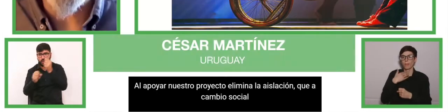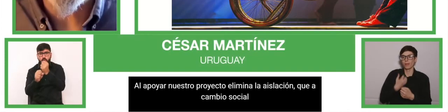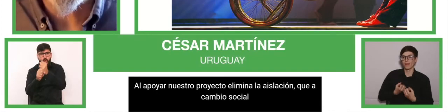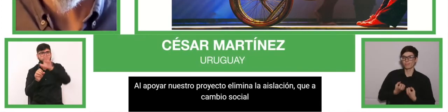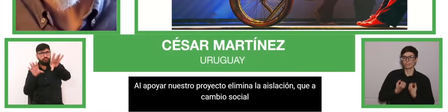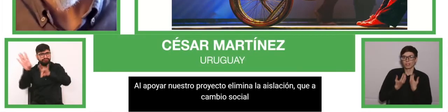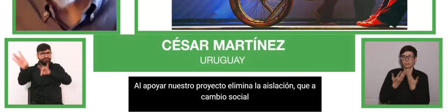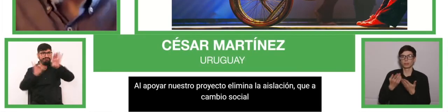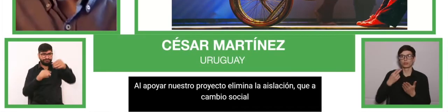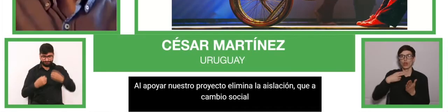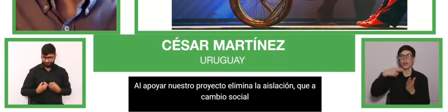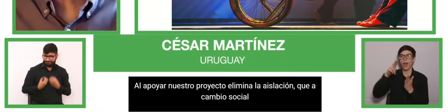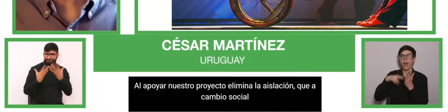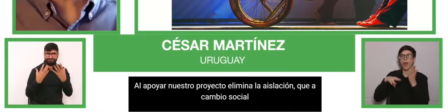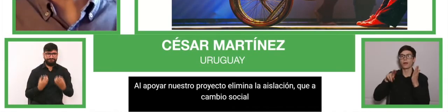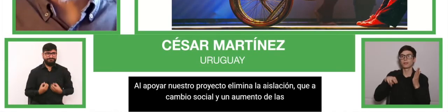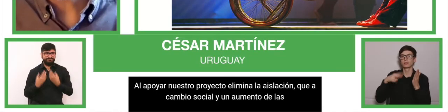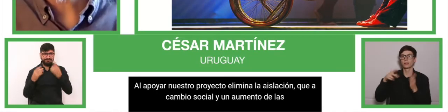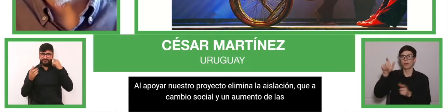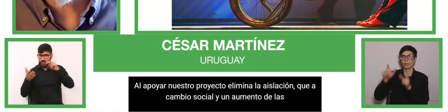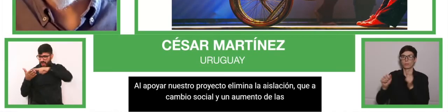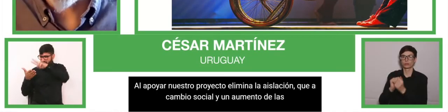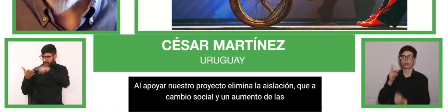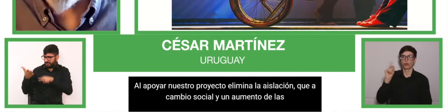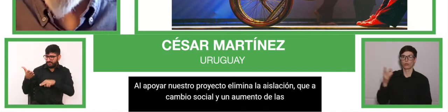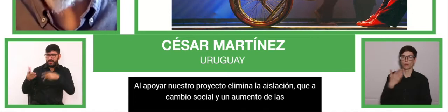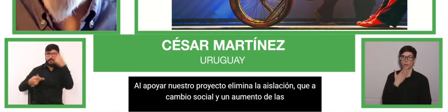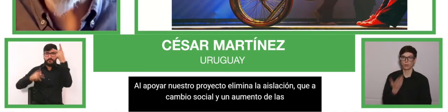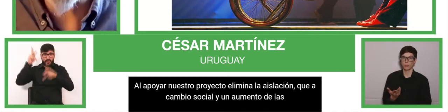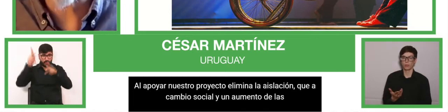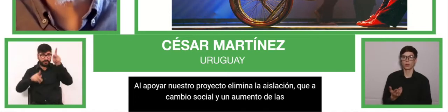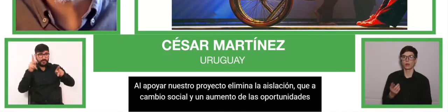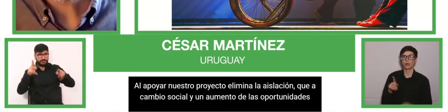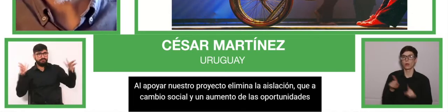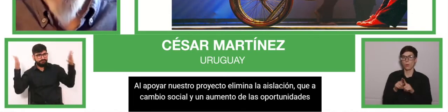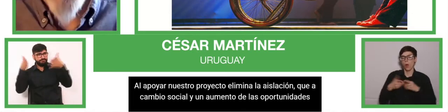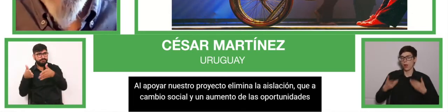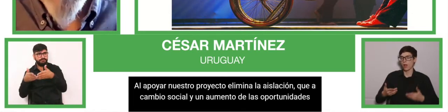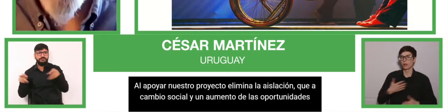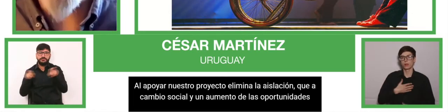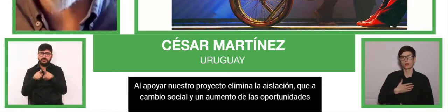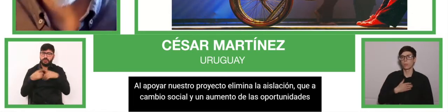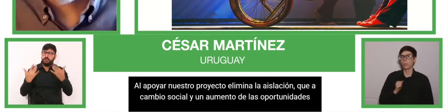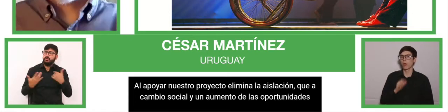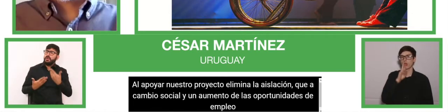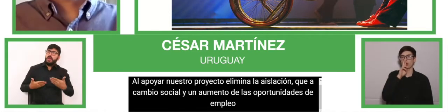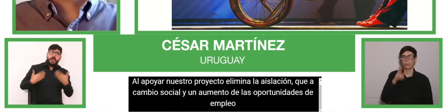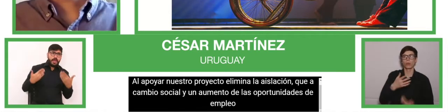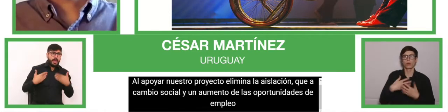Thank you. We are here to answer any questions you may have.